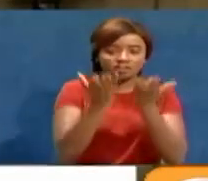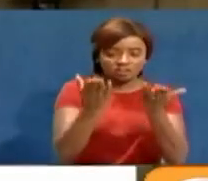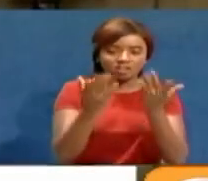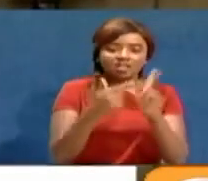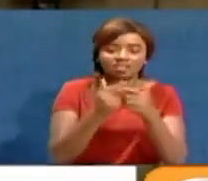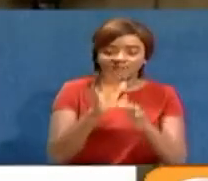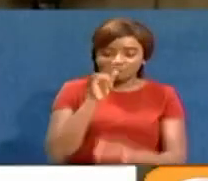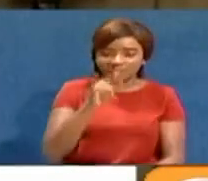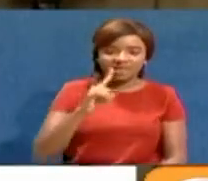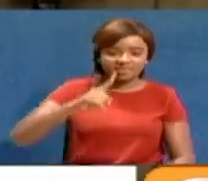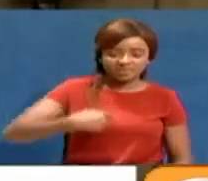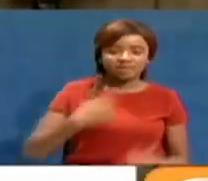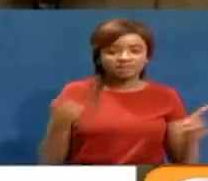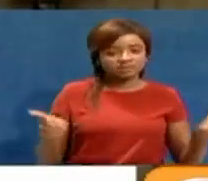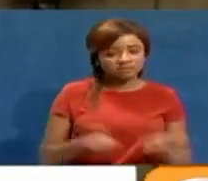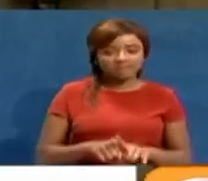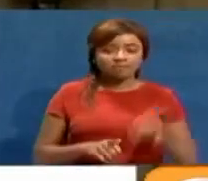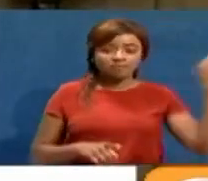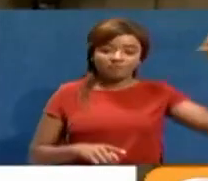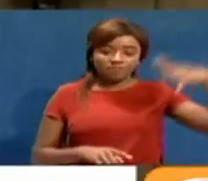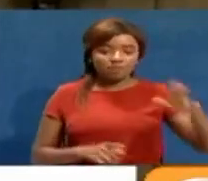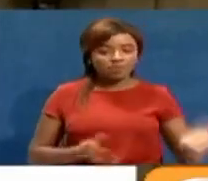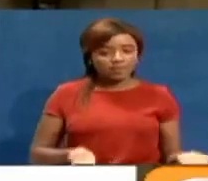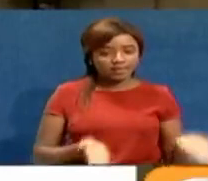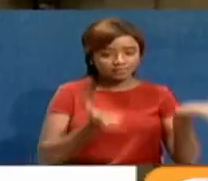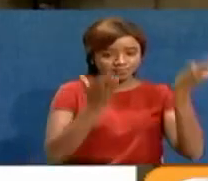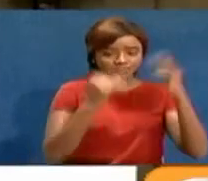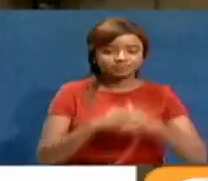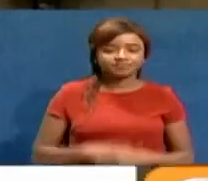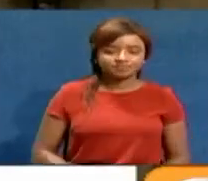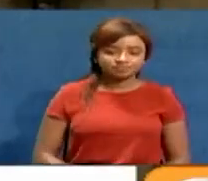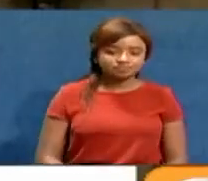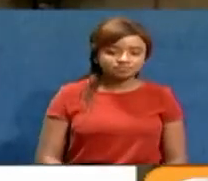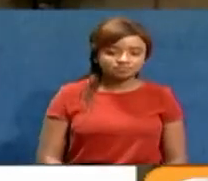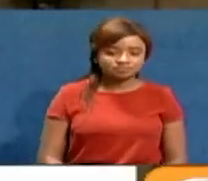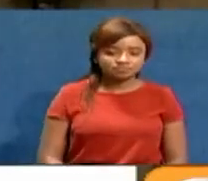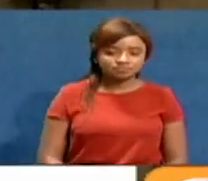and therefore the demand for power will resume in earnest.